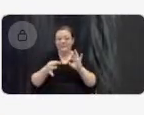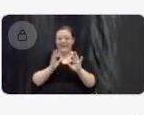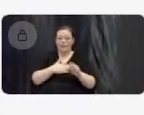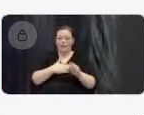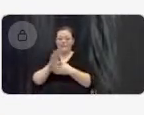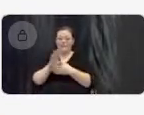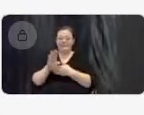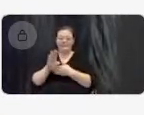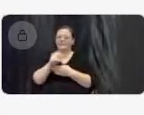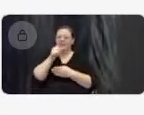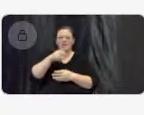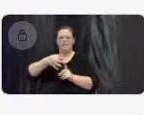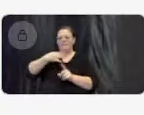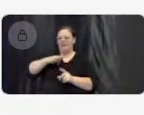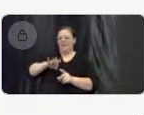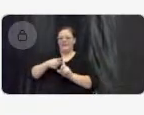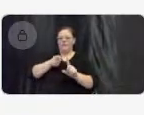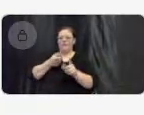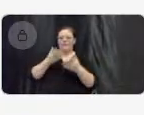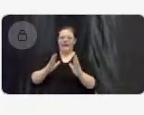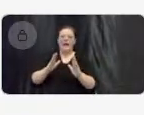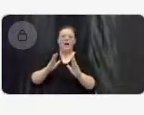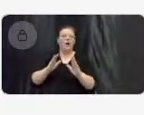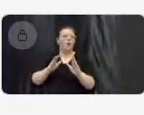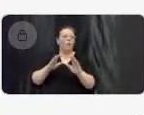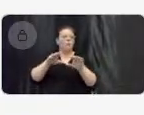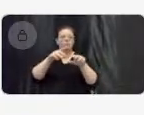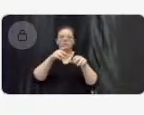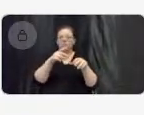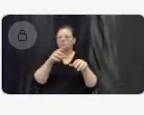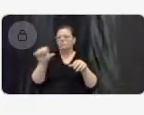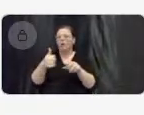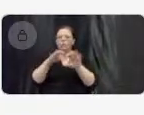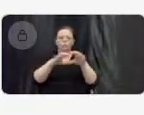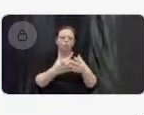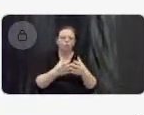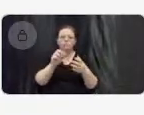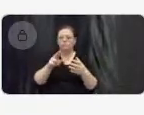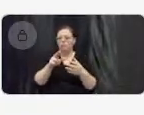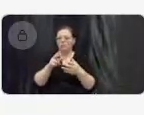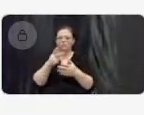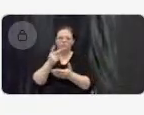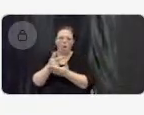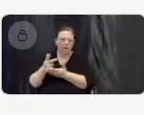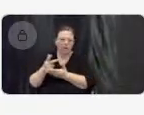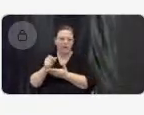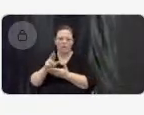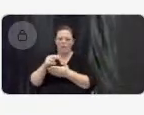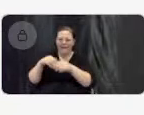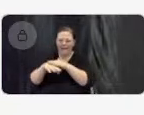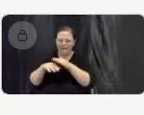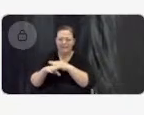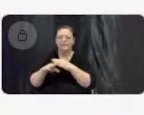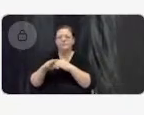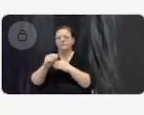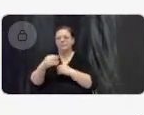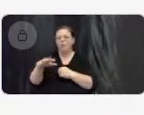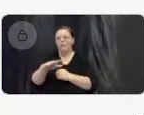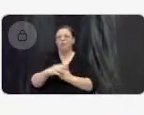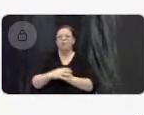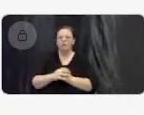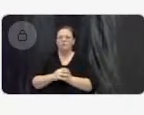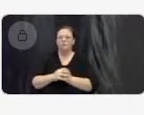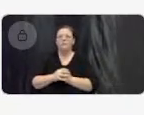not benefit at all from allowing parties or any issues with parking or accessing the property.